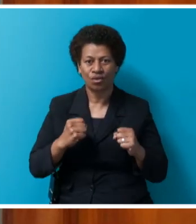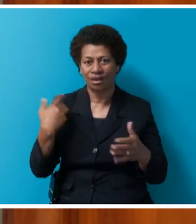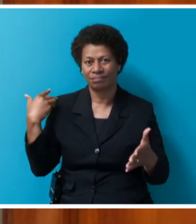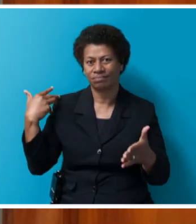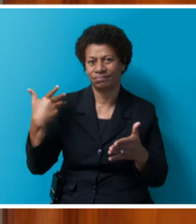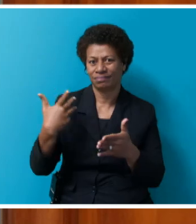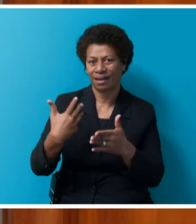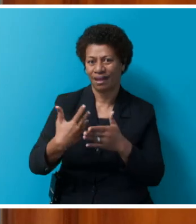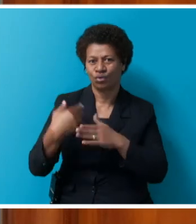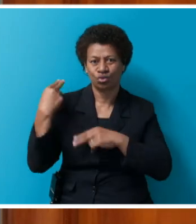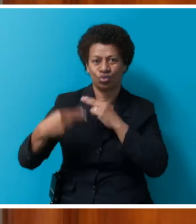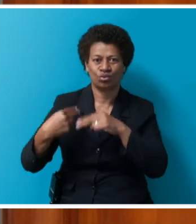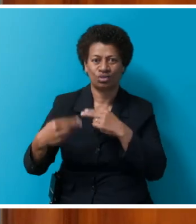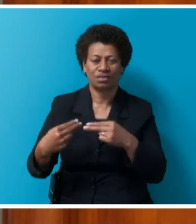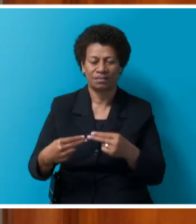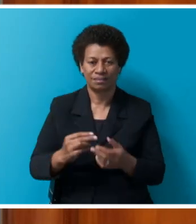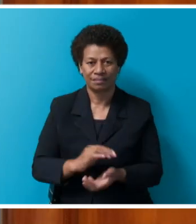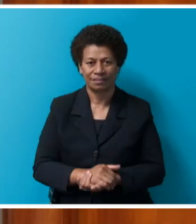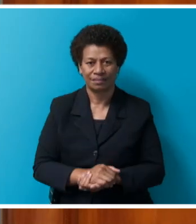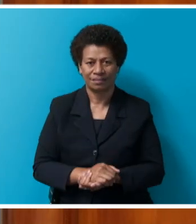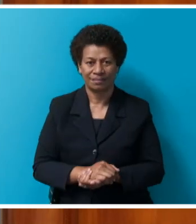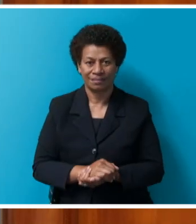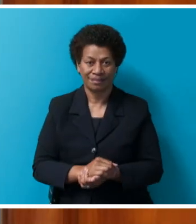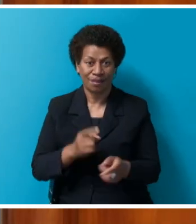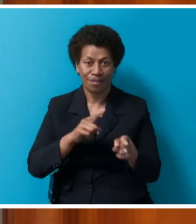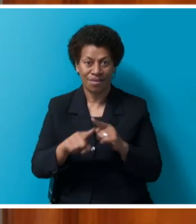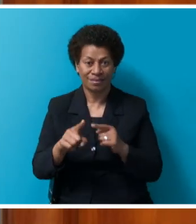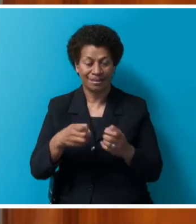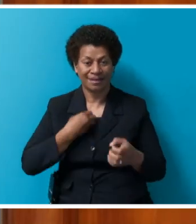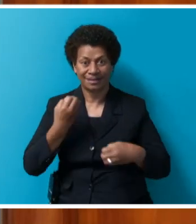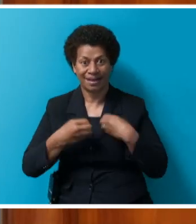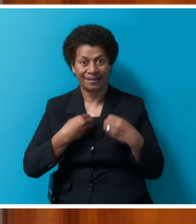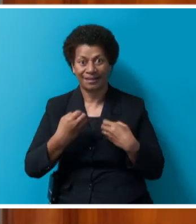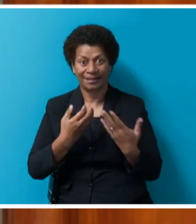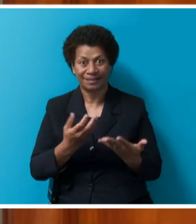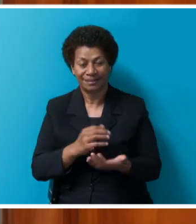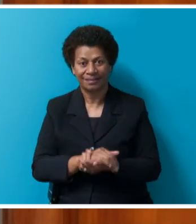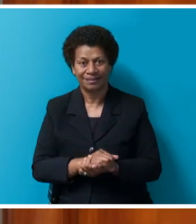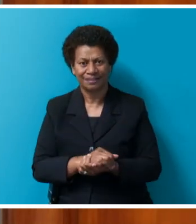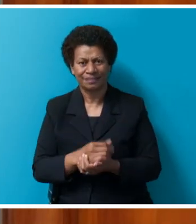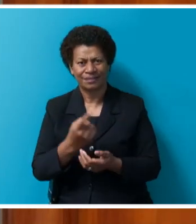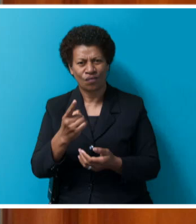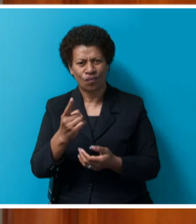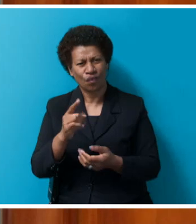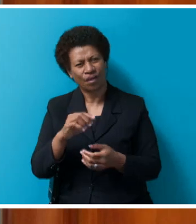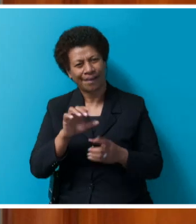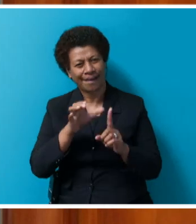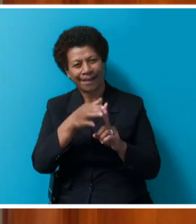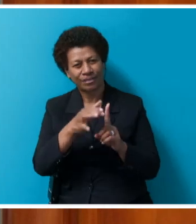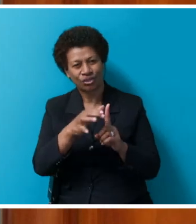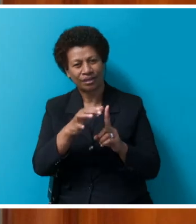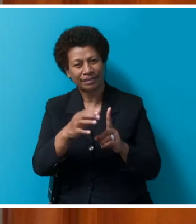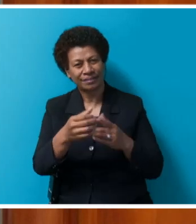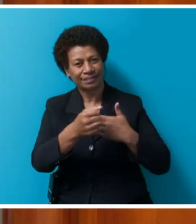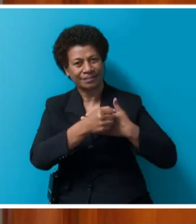heritage. Perhaps the most stirring sight, the one that truly speaks to a secure future for our culture, was the